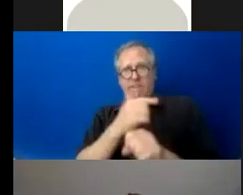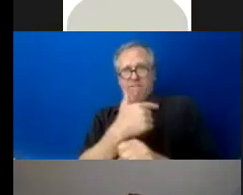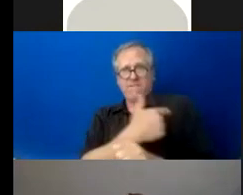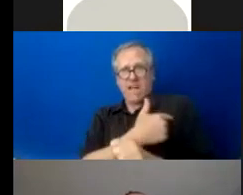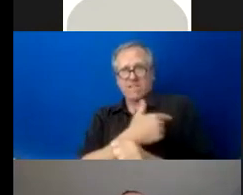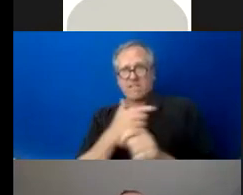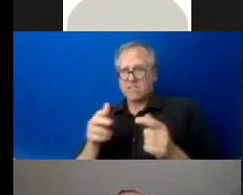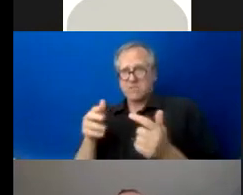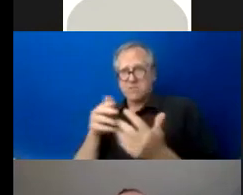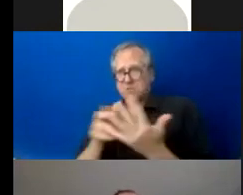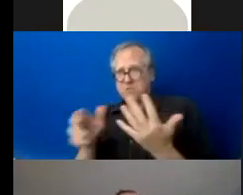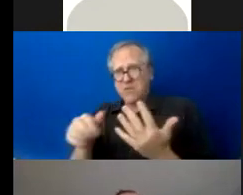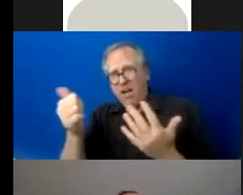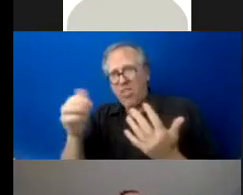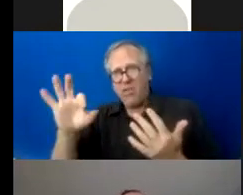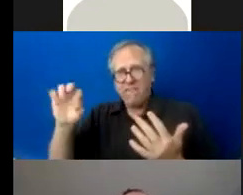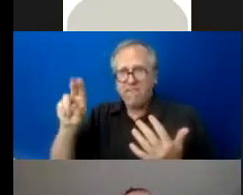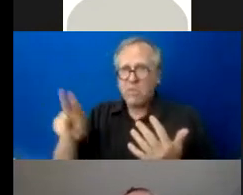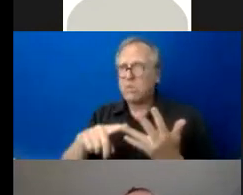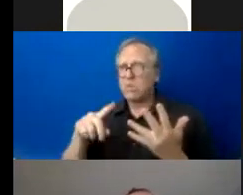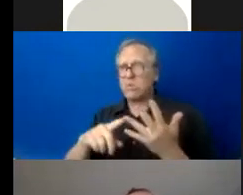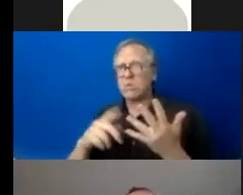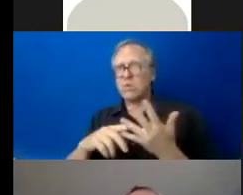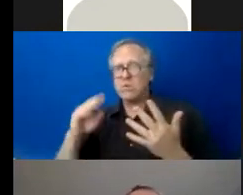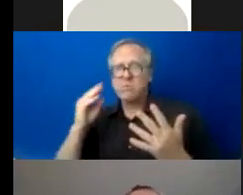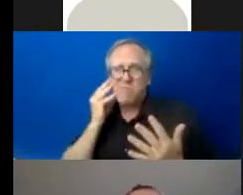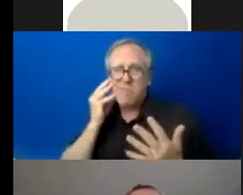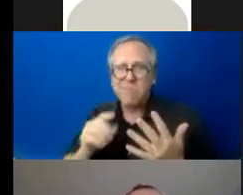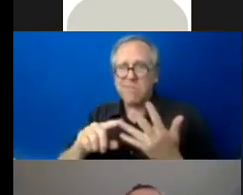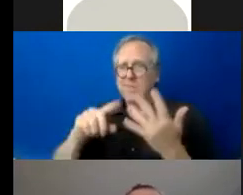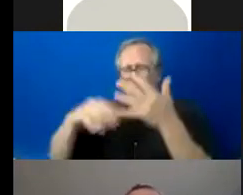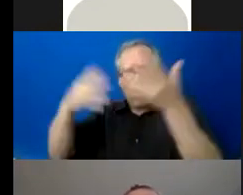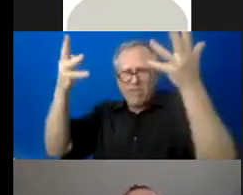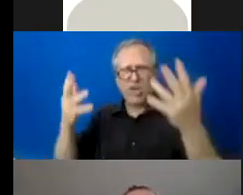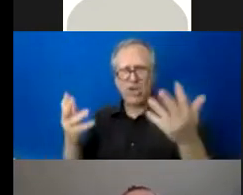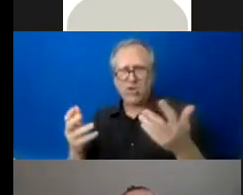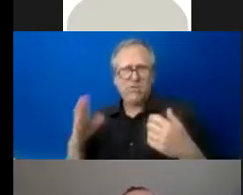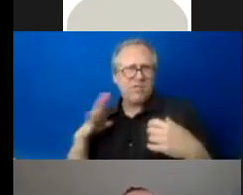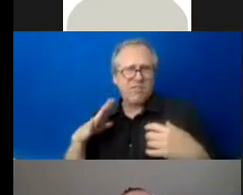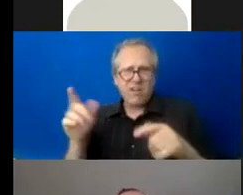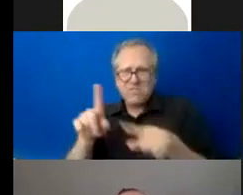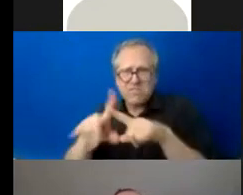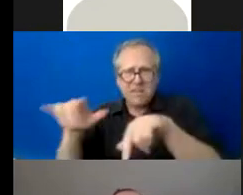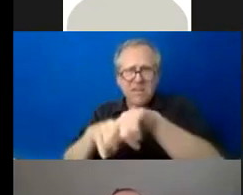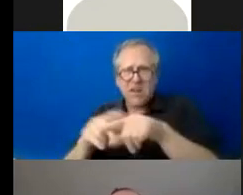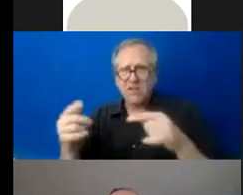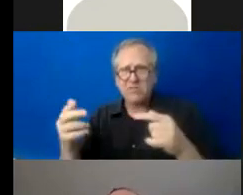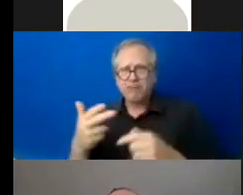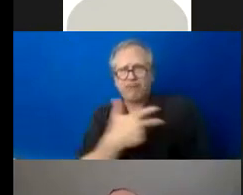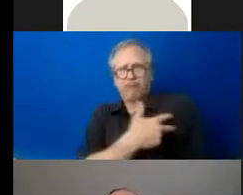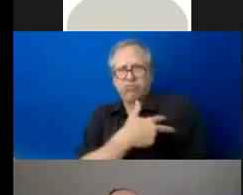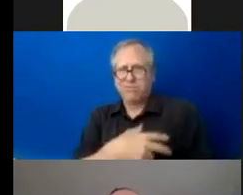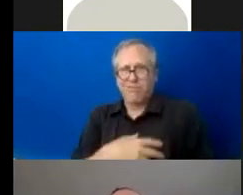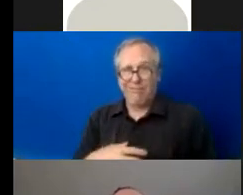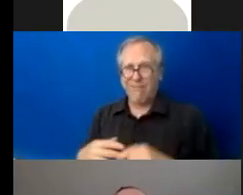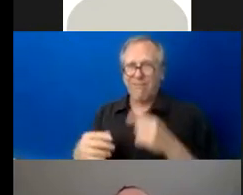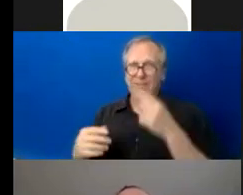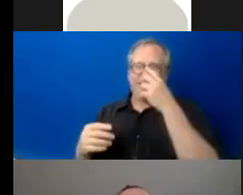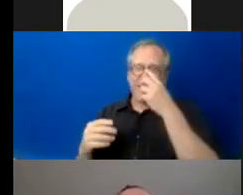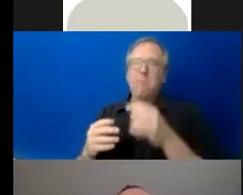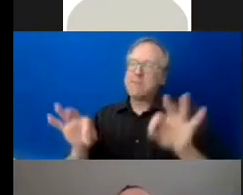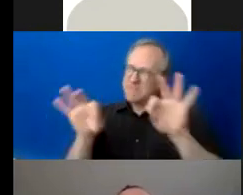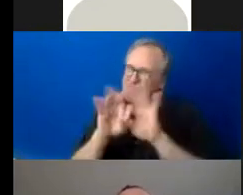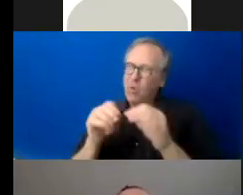days, all depending on what vaccines a child might be due for or not. And we always want to make sure when we do our well visits that kids are up to date